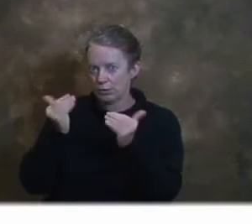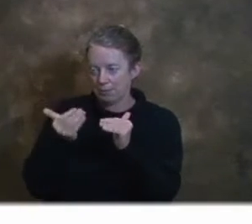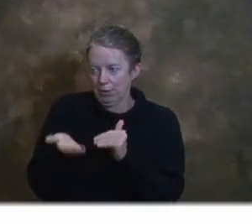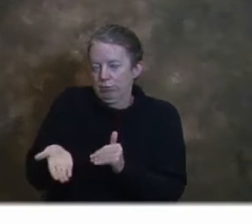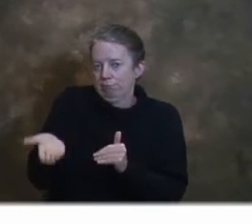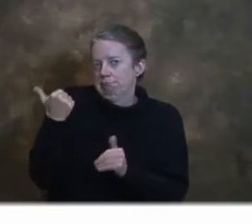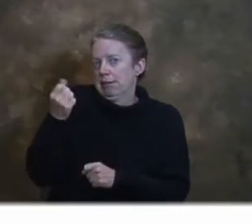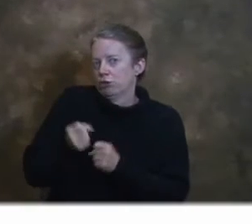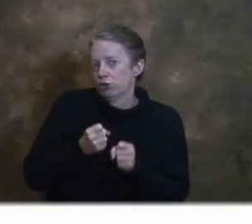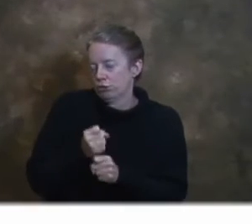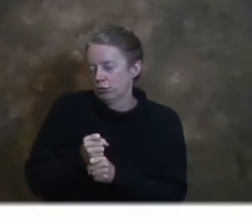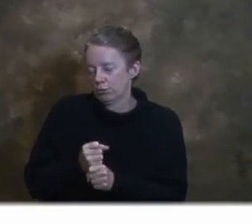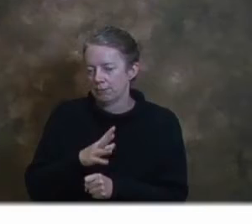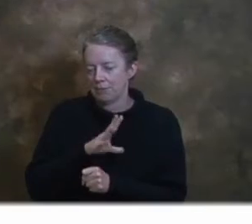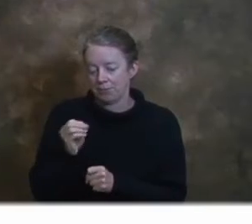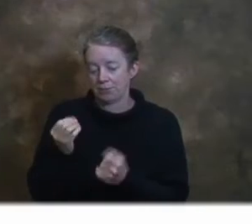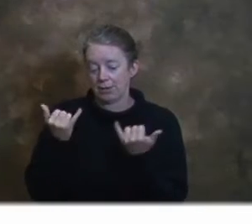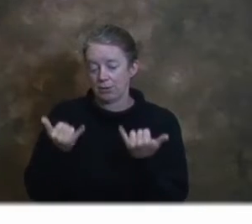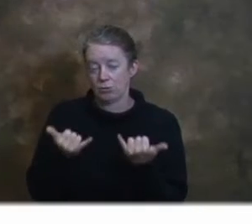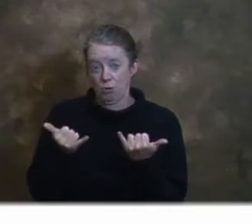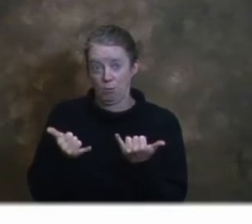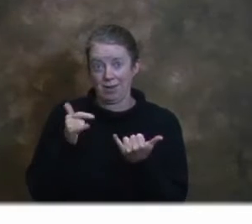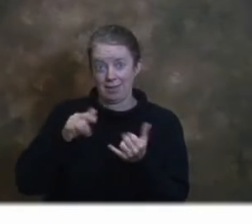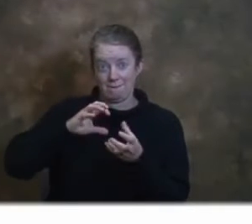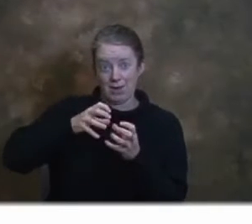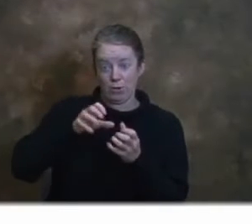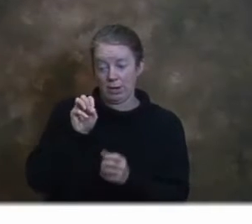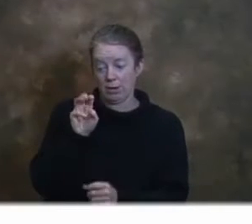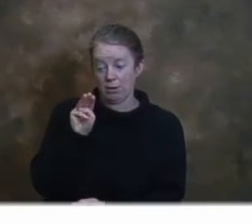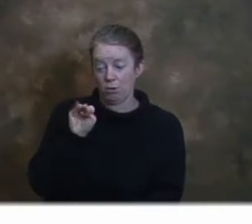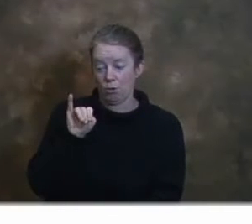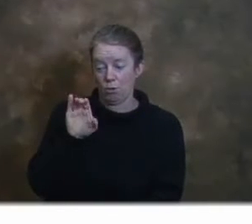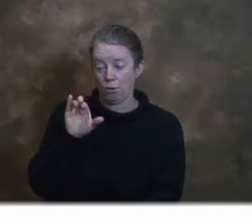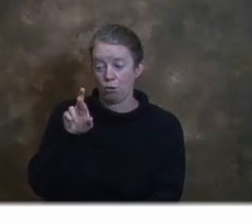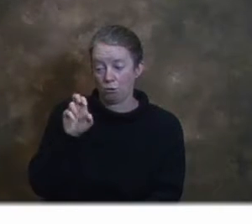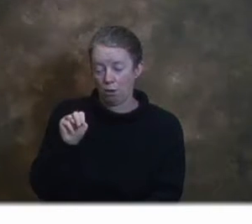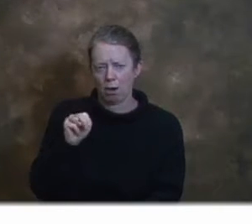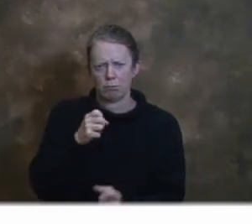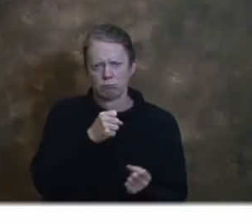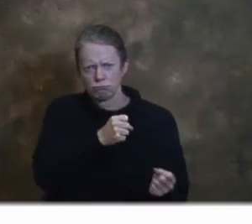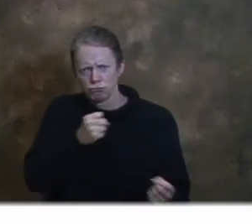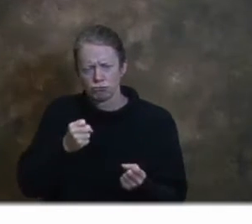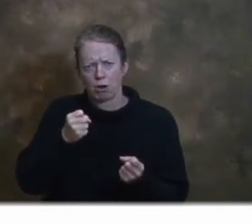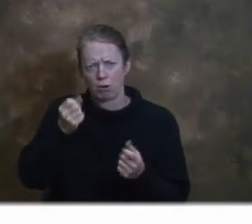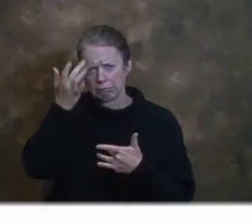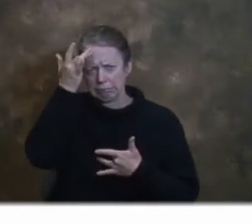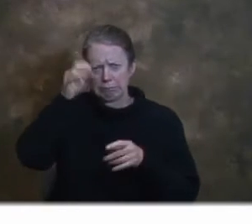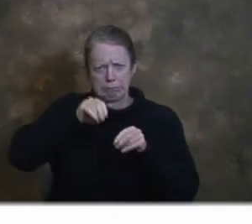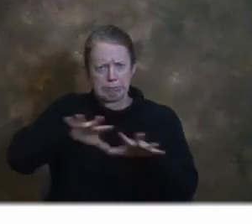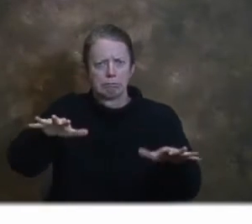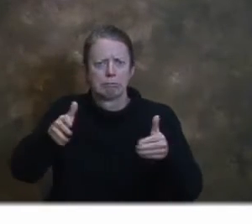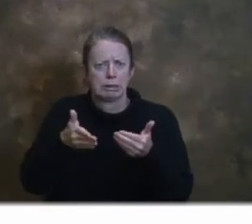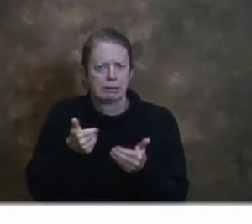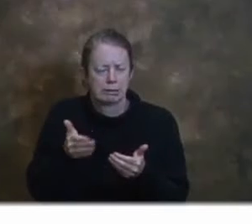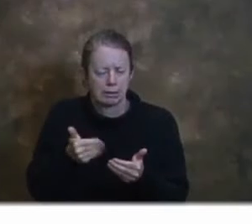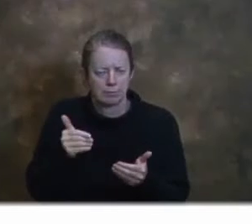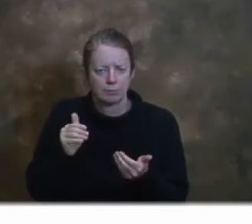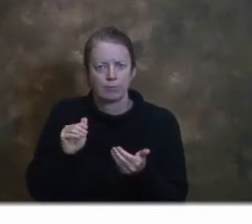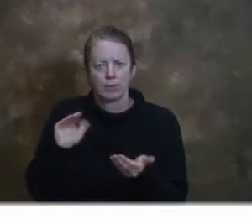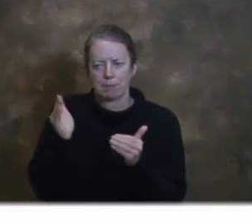knowing that our currently circulating Omicron variant is far more contagious than previous iterations, and